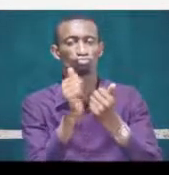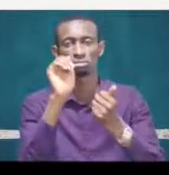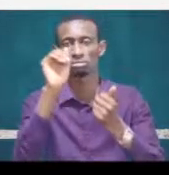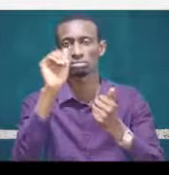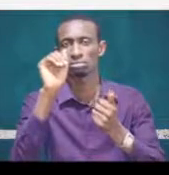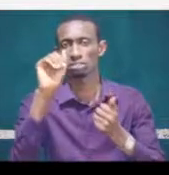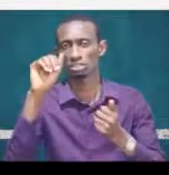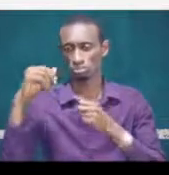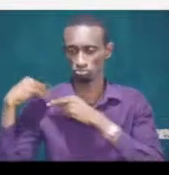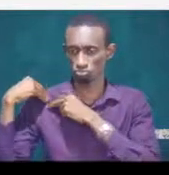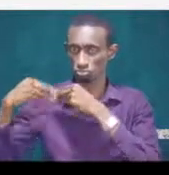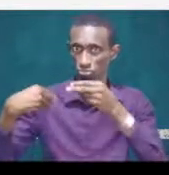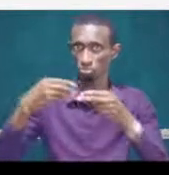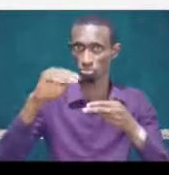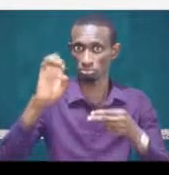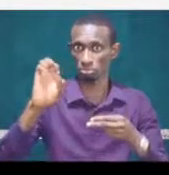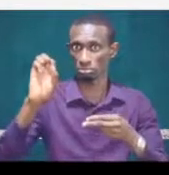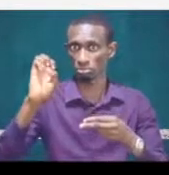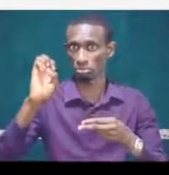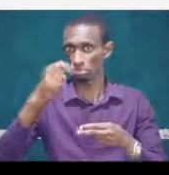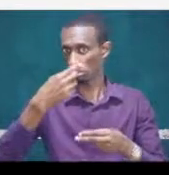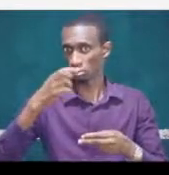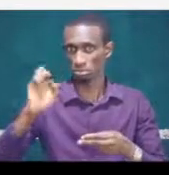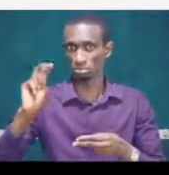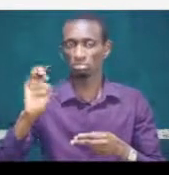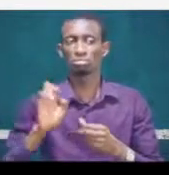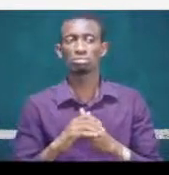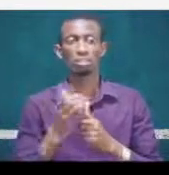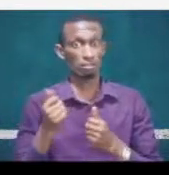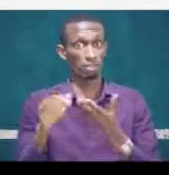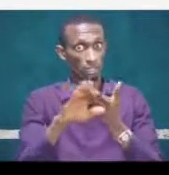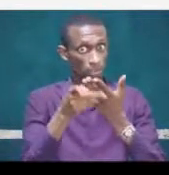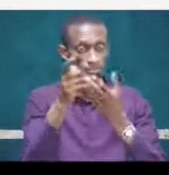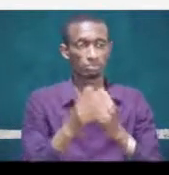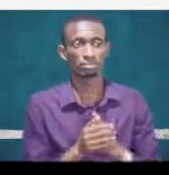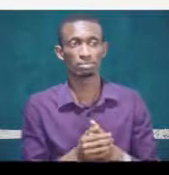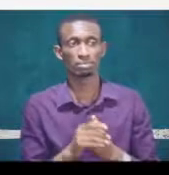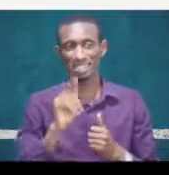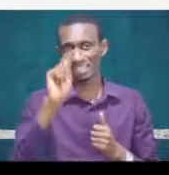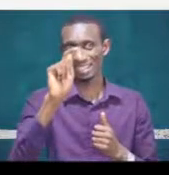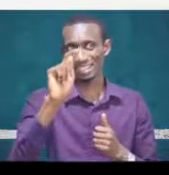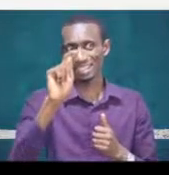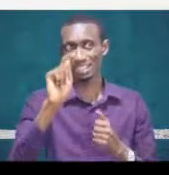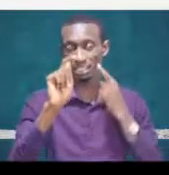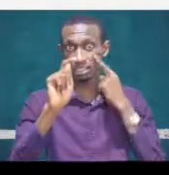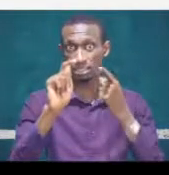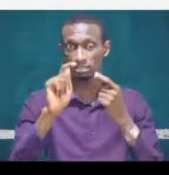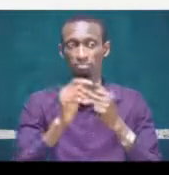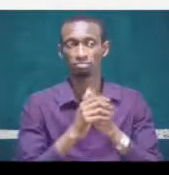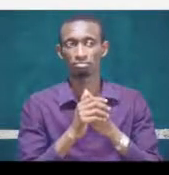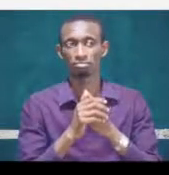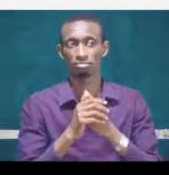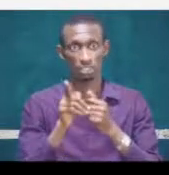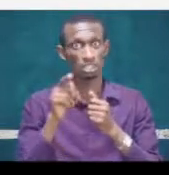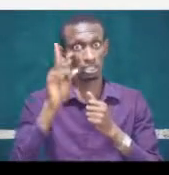Now let's check what exactly happens. We have these bases here, where you have a T, remember that's DNA, because